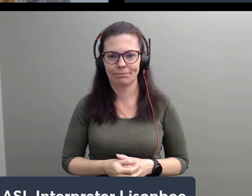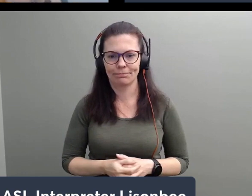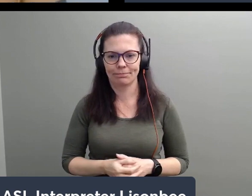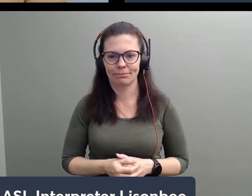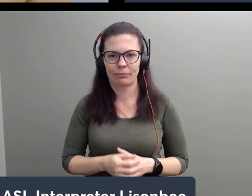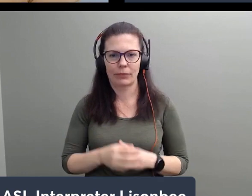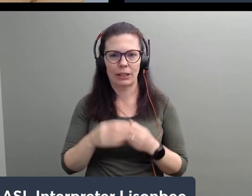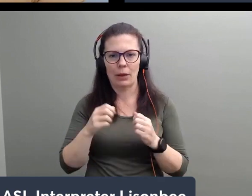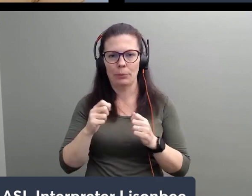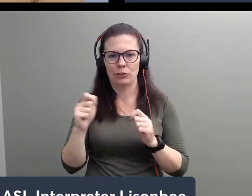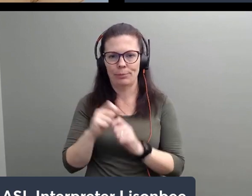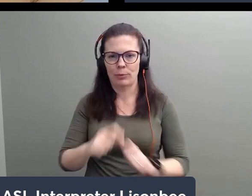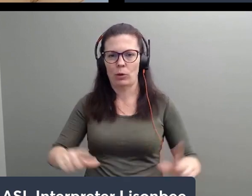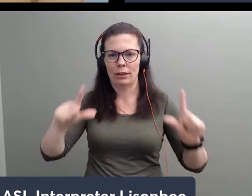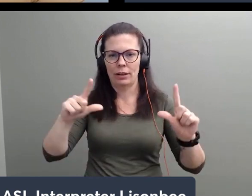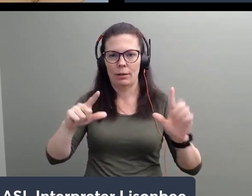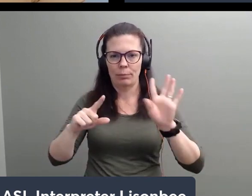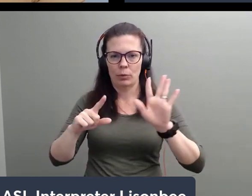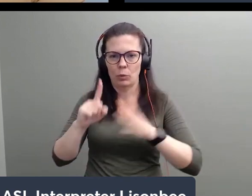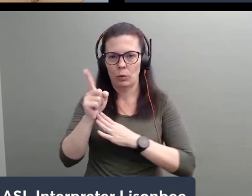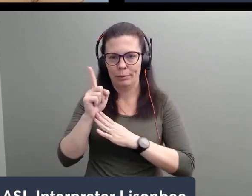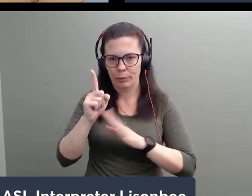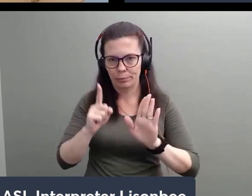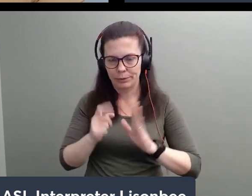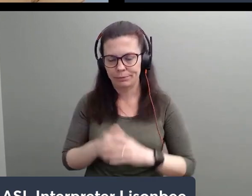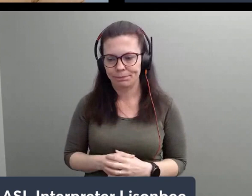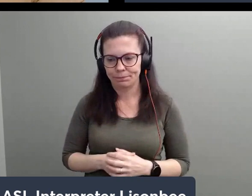me cue in a second.